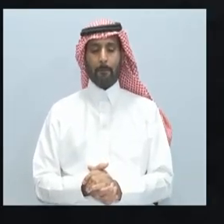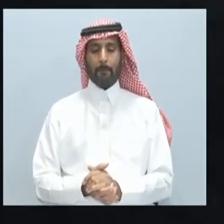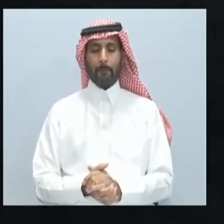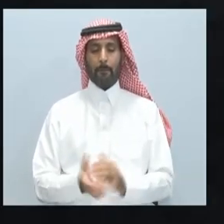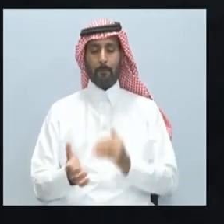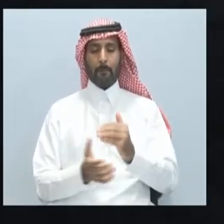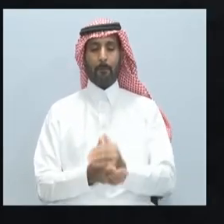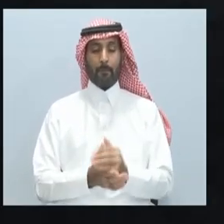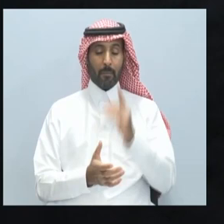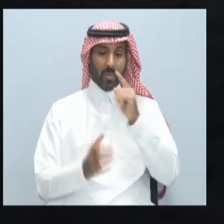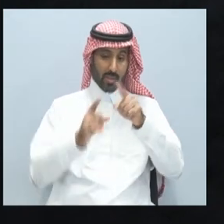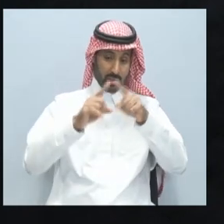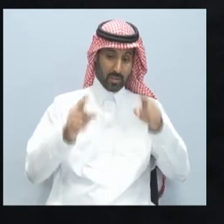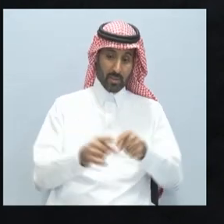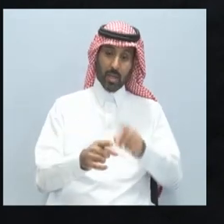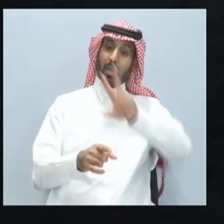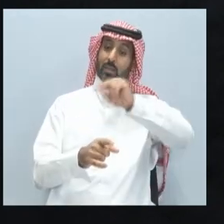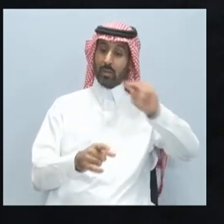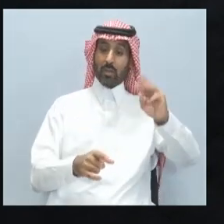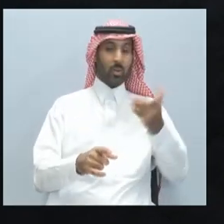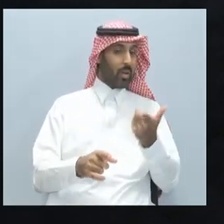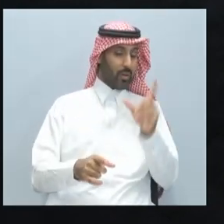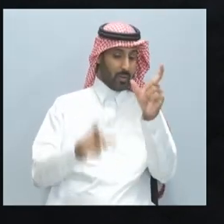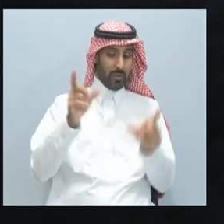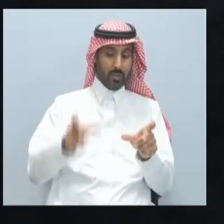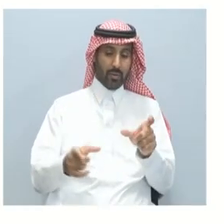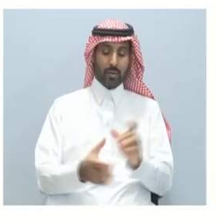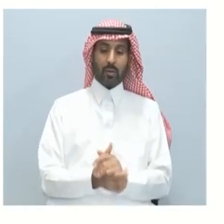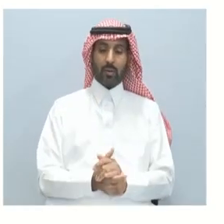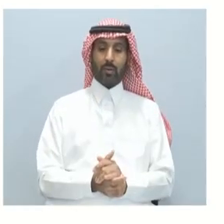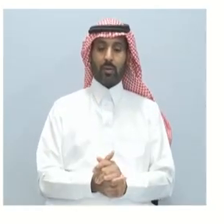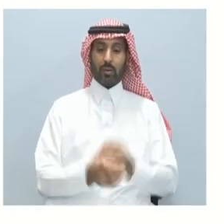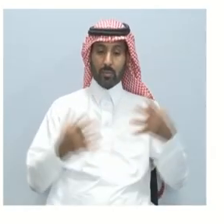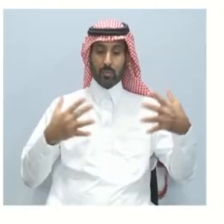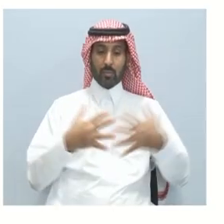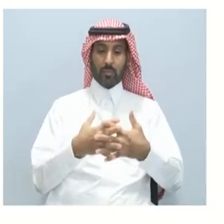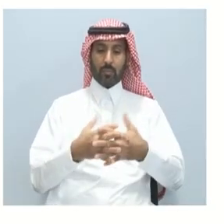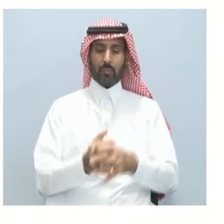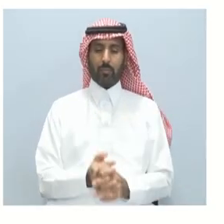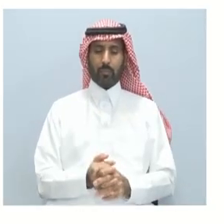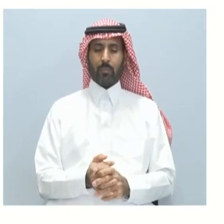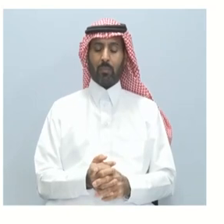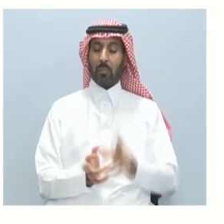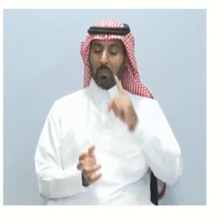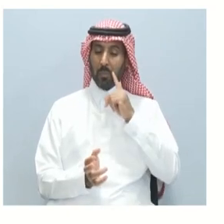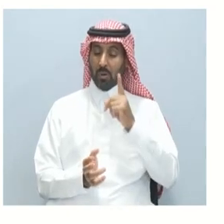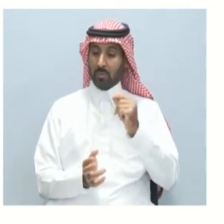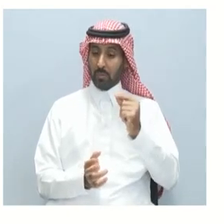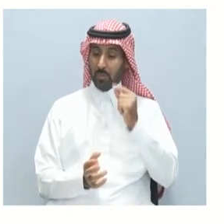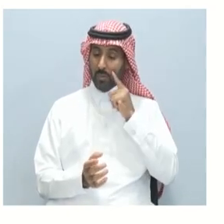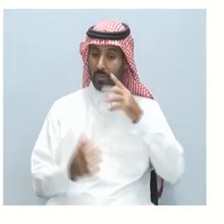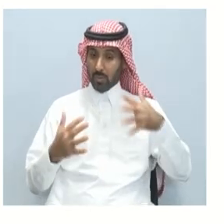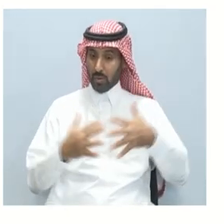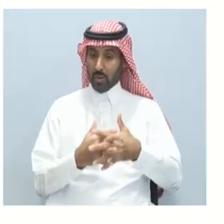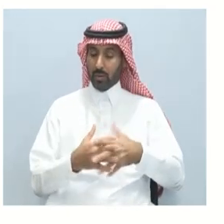Now, what can we say in the middle between these two characters? What is the relationship between them? They had a wonderful